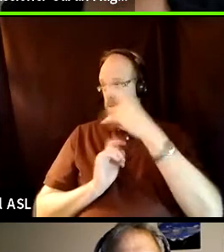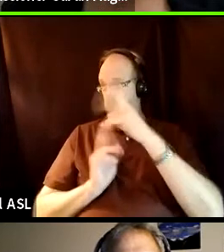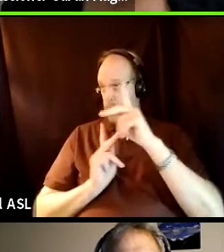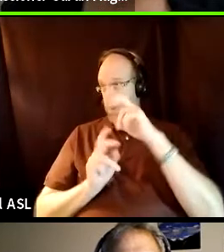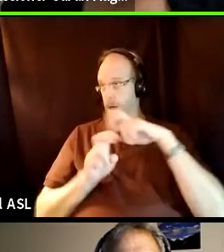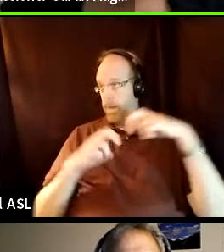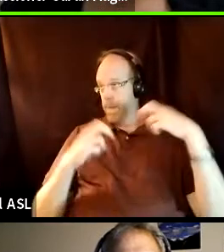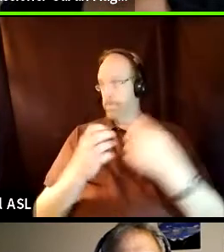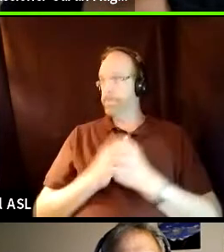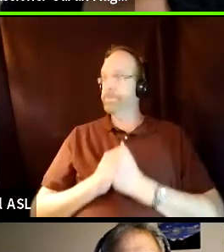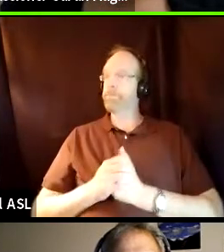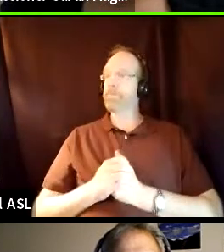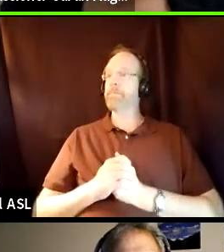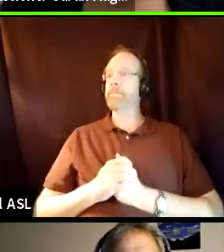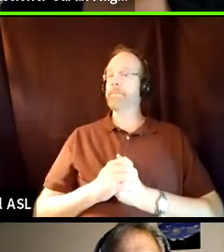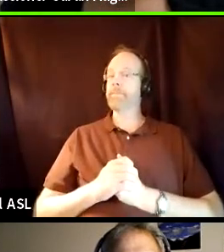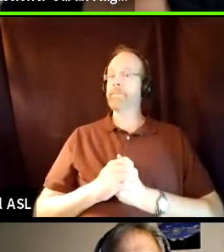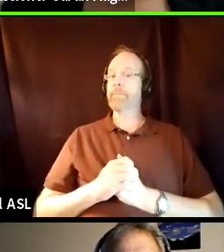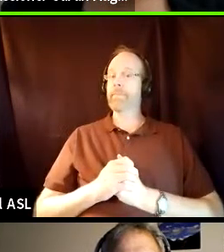panel.